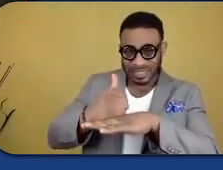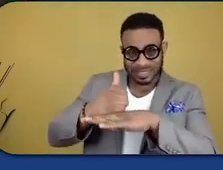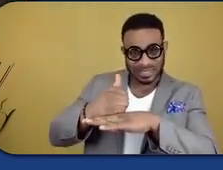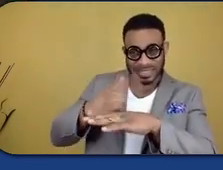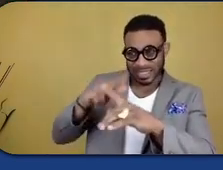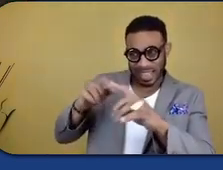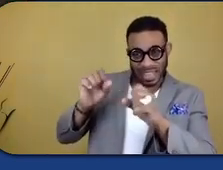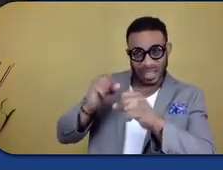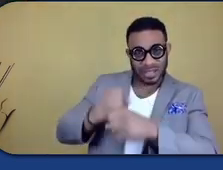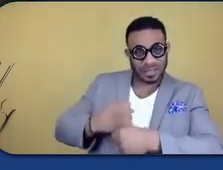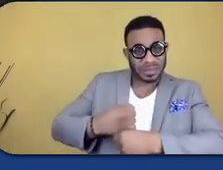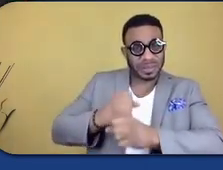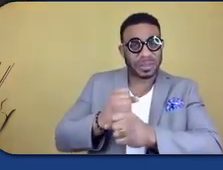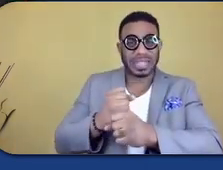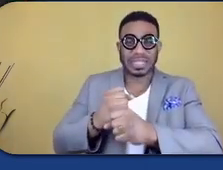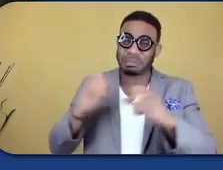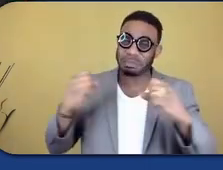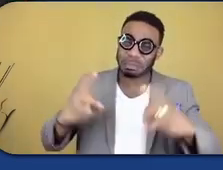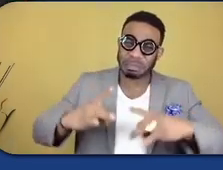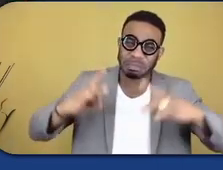conflict.